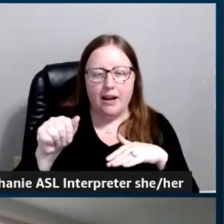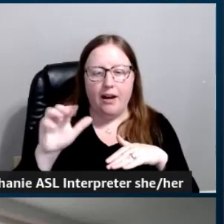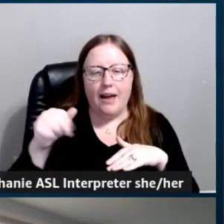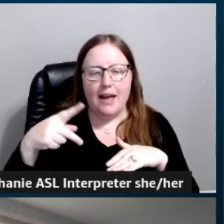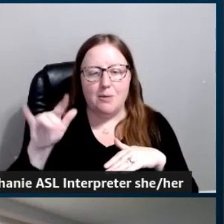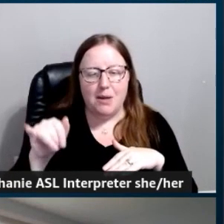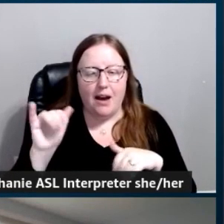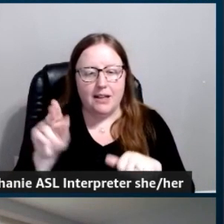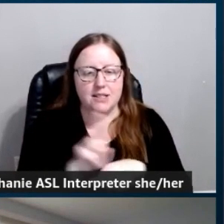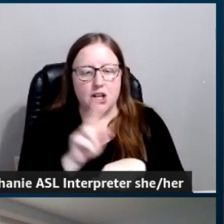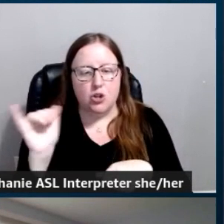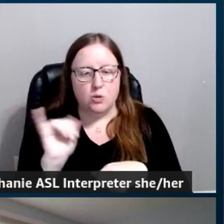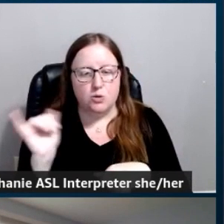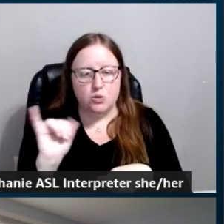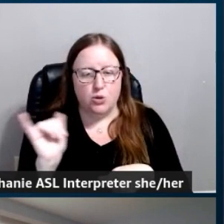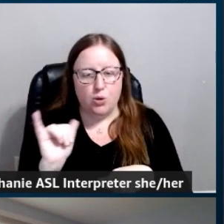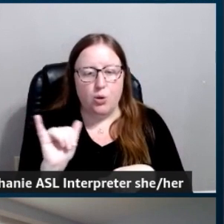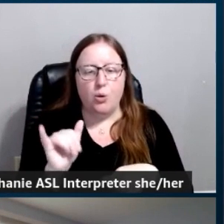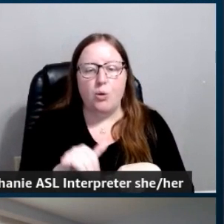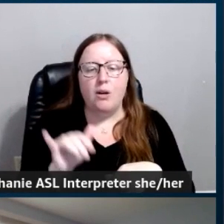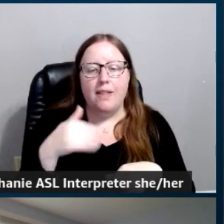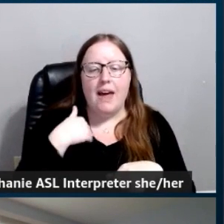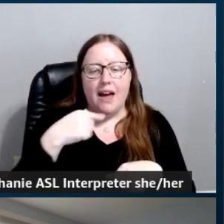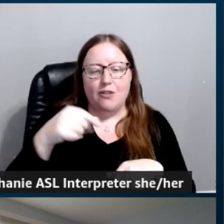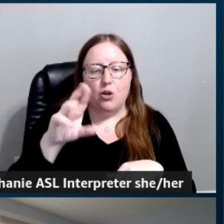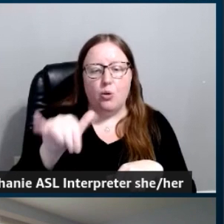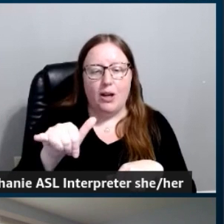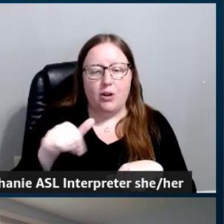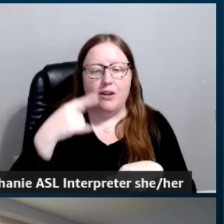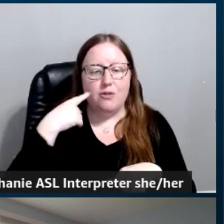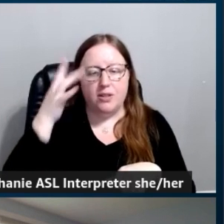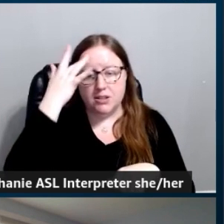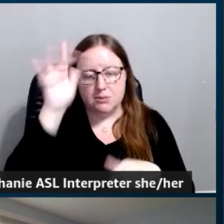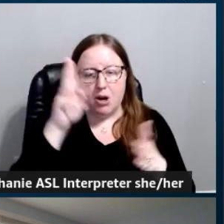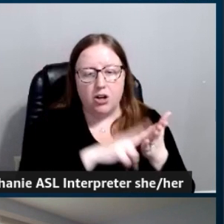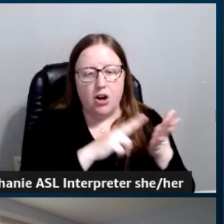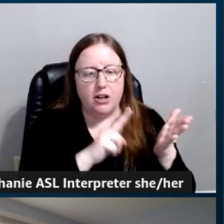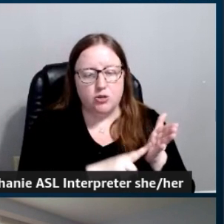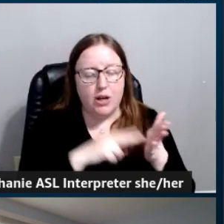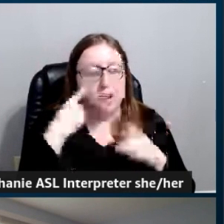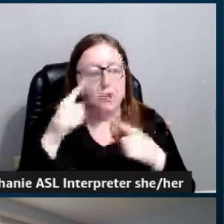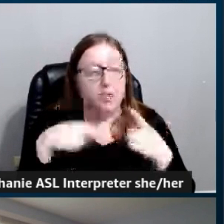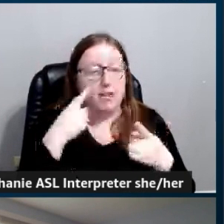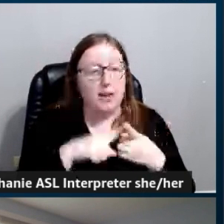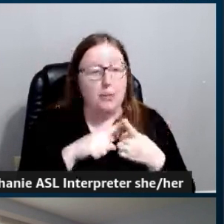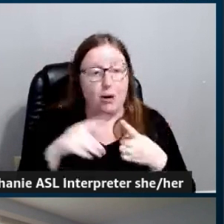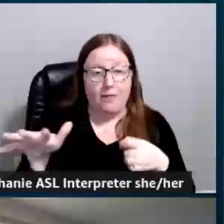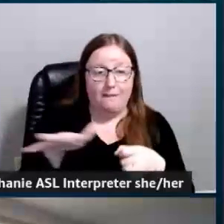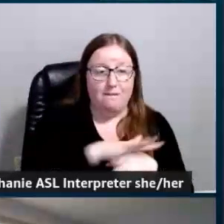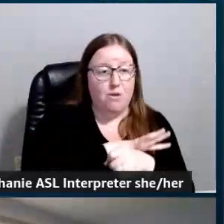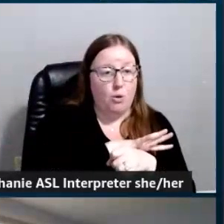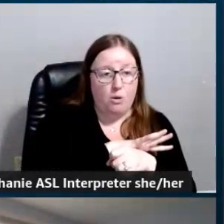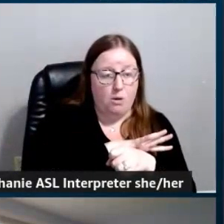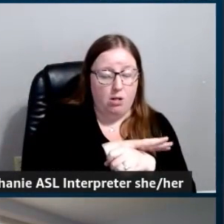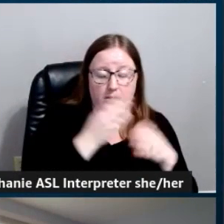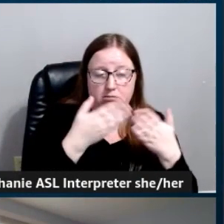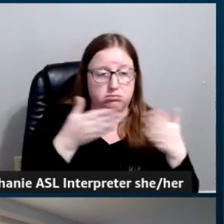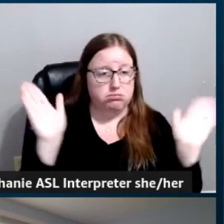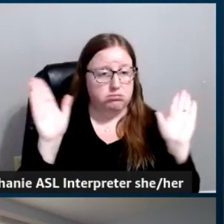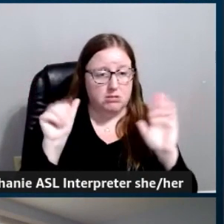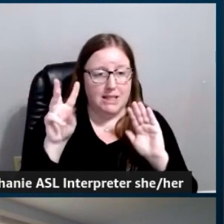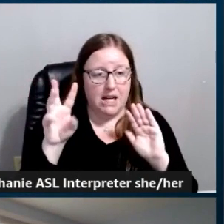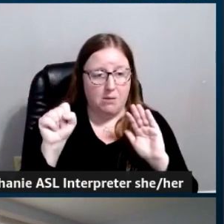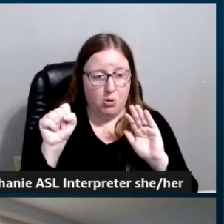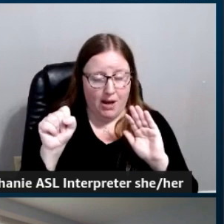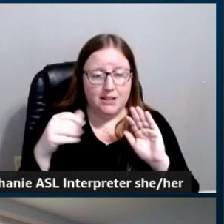invoke or query the smart contract. So think about the fullness of AWS, the